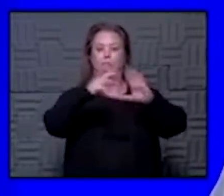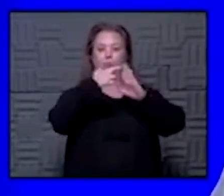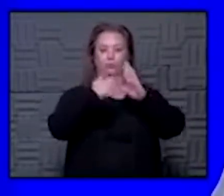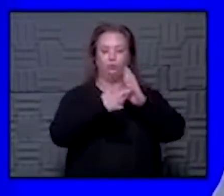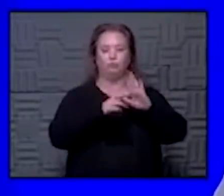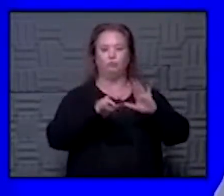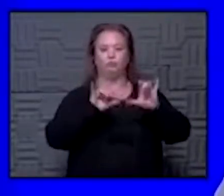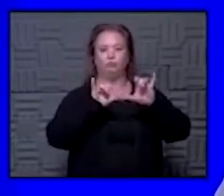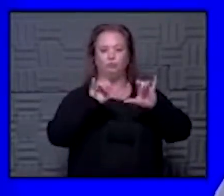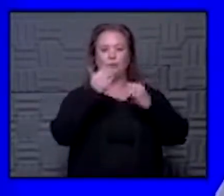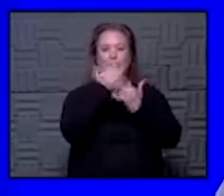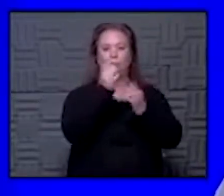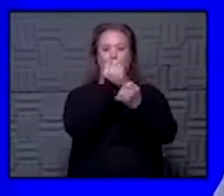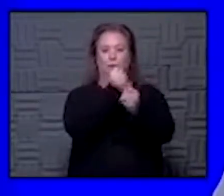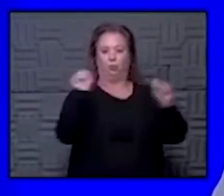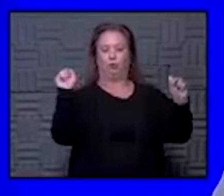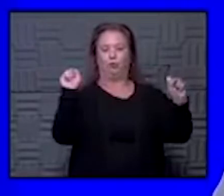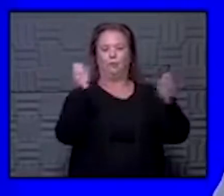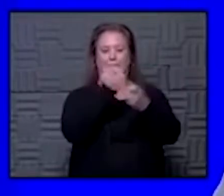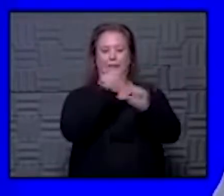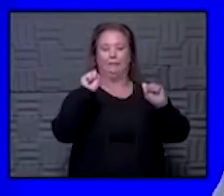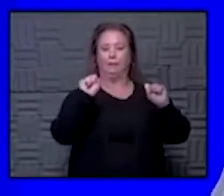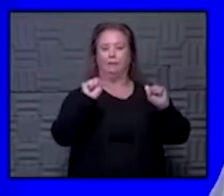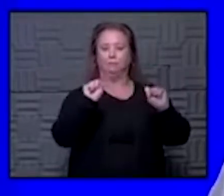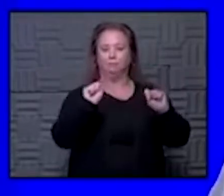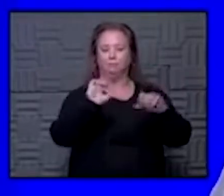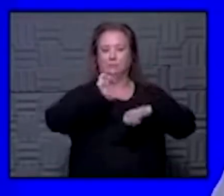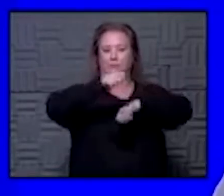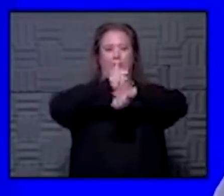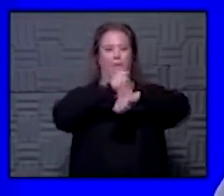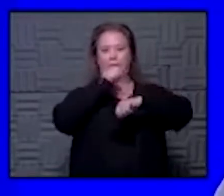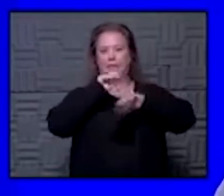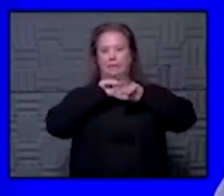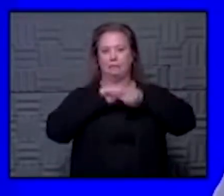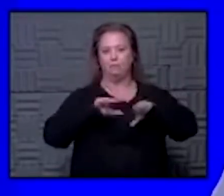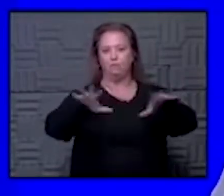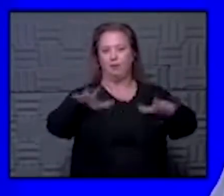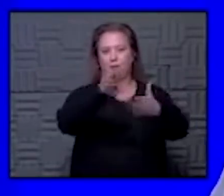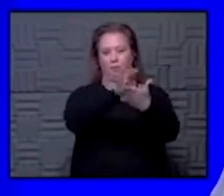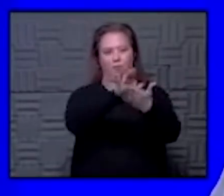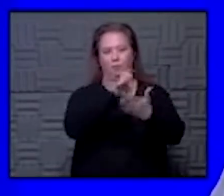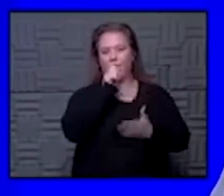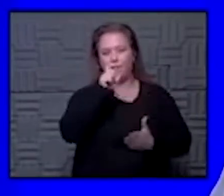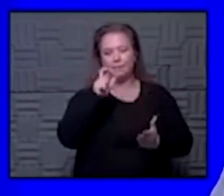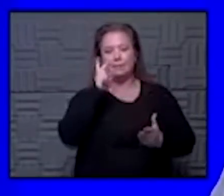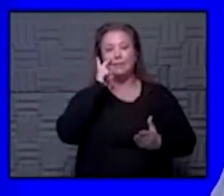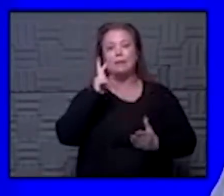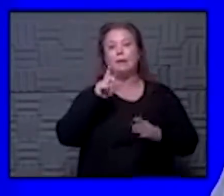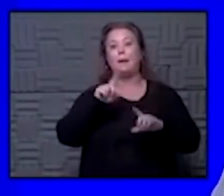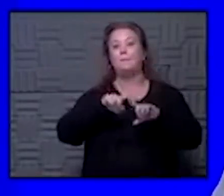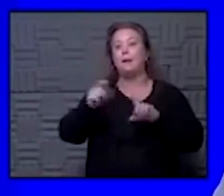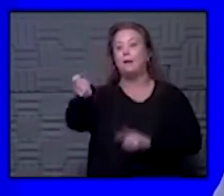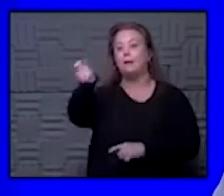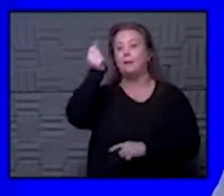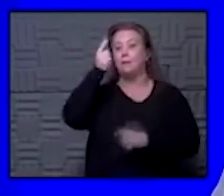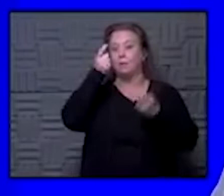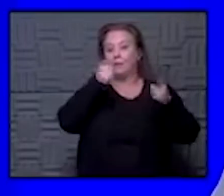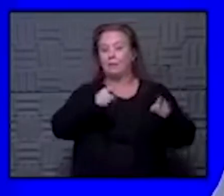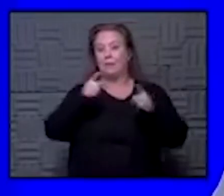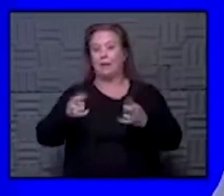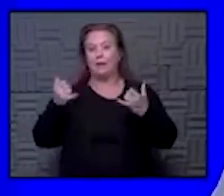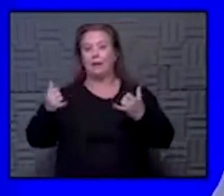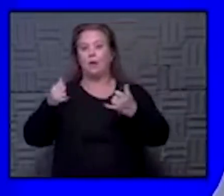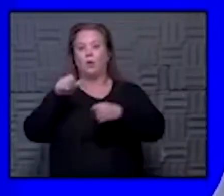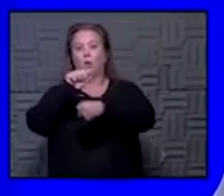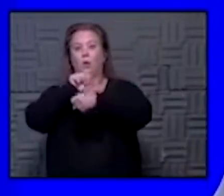protocols and safety measures in place. We haven't seen a lot of spread in the school, but there is always, and what is going on now is a